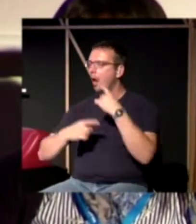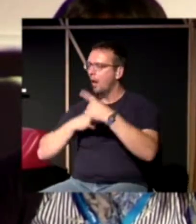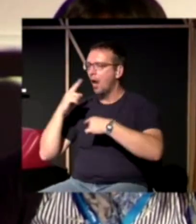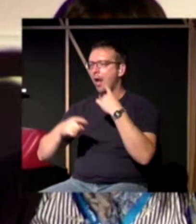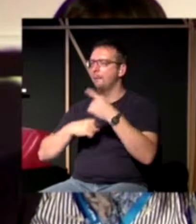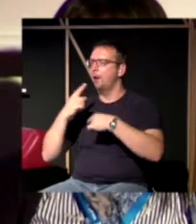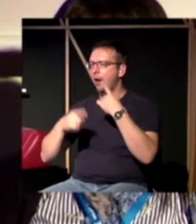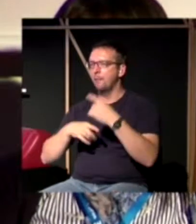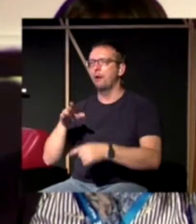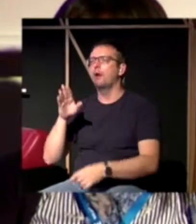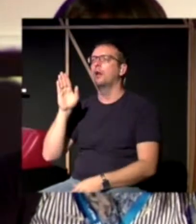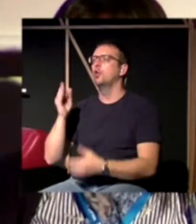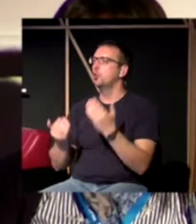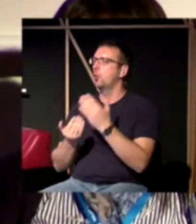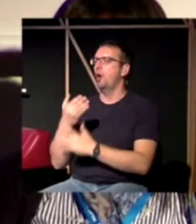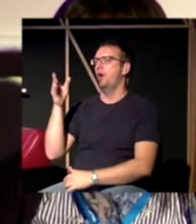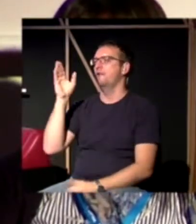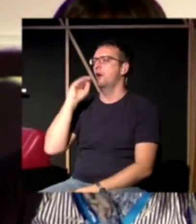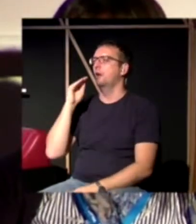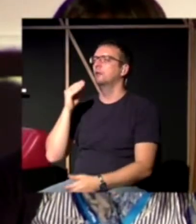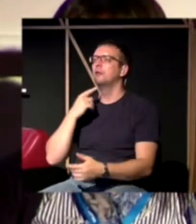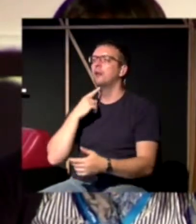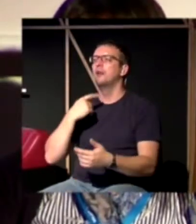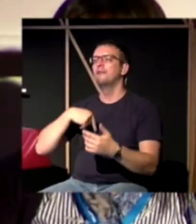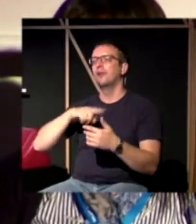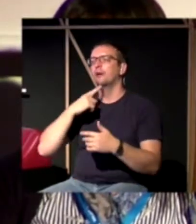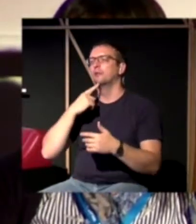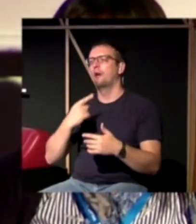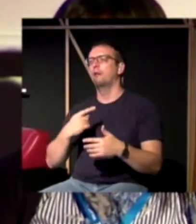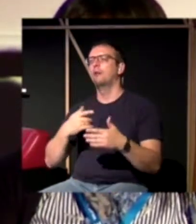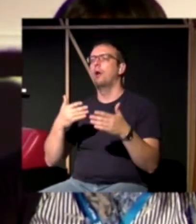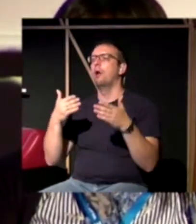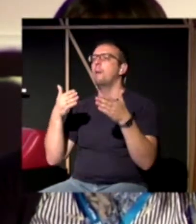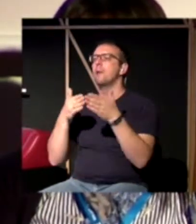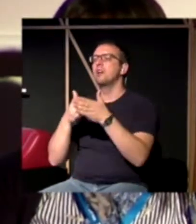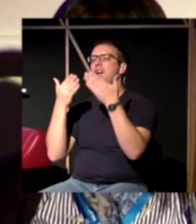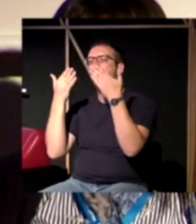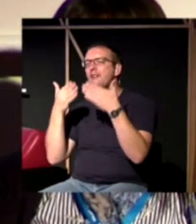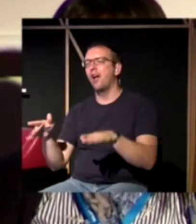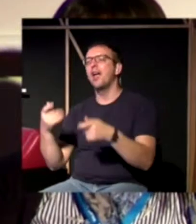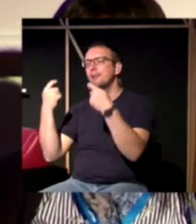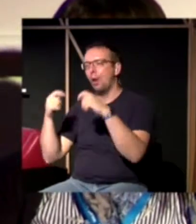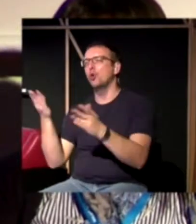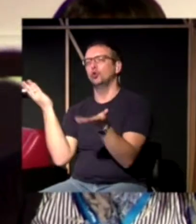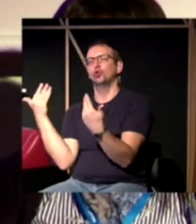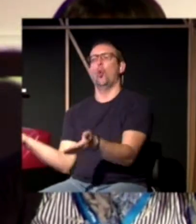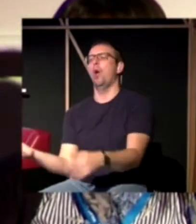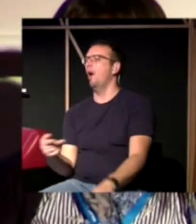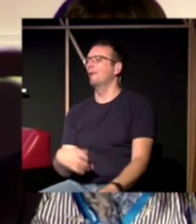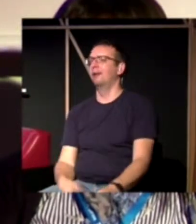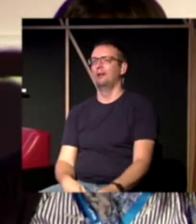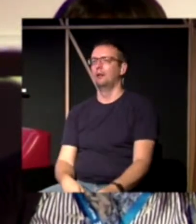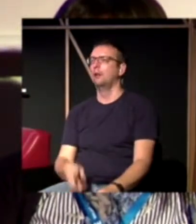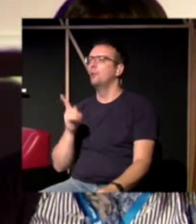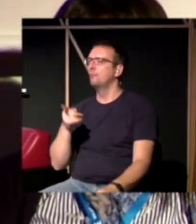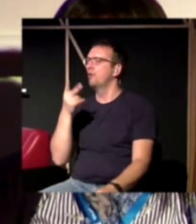So we thought that the Week of Action was a great tool to show our fans that